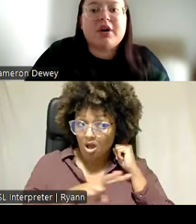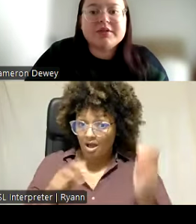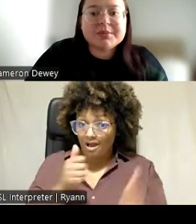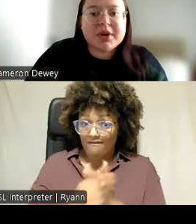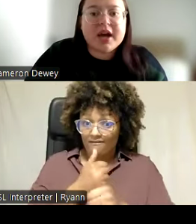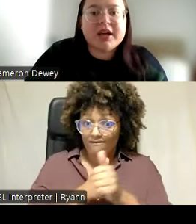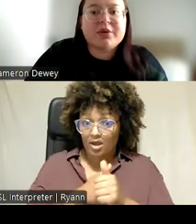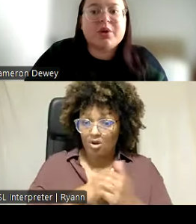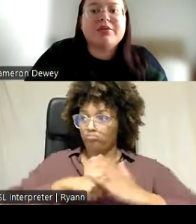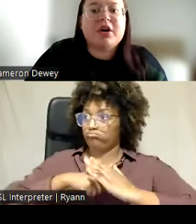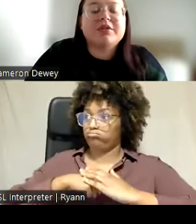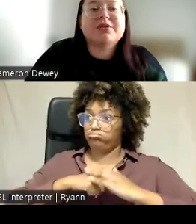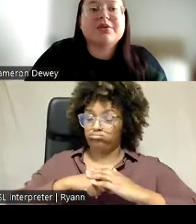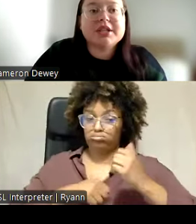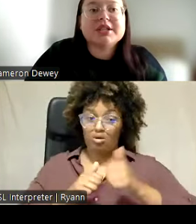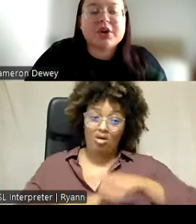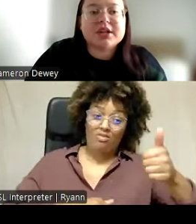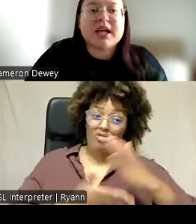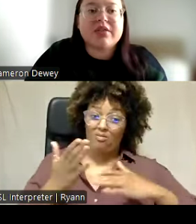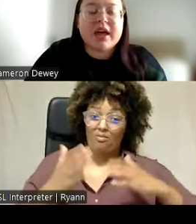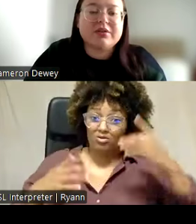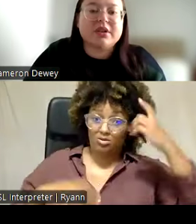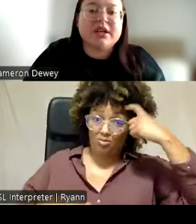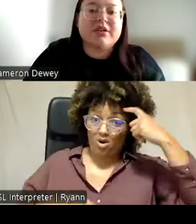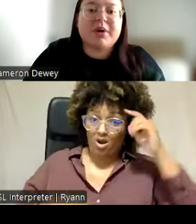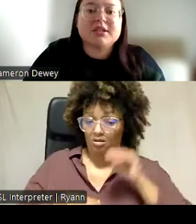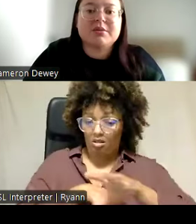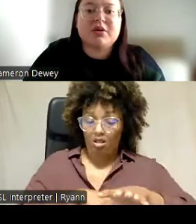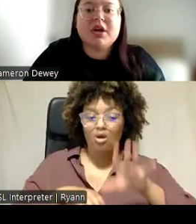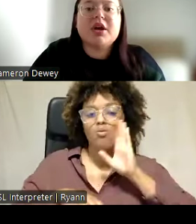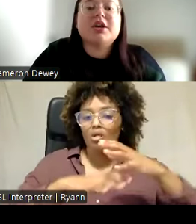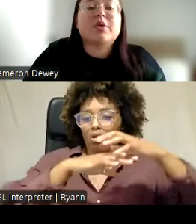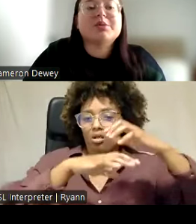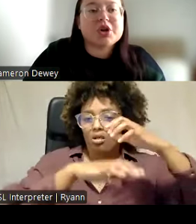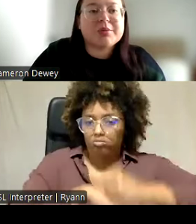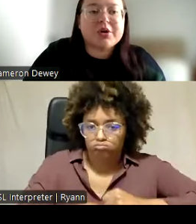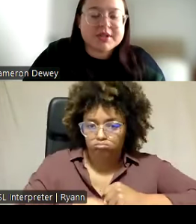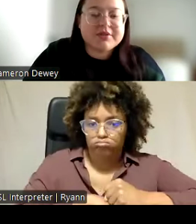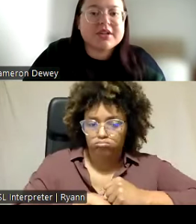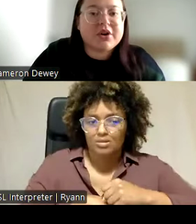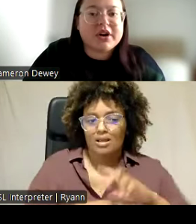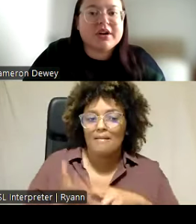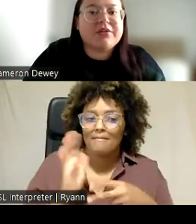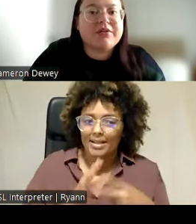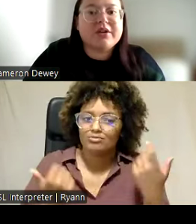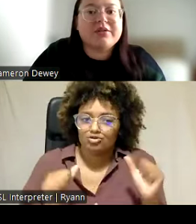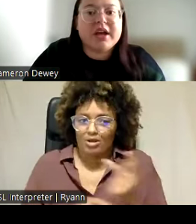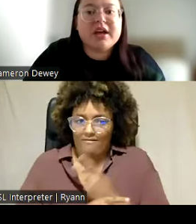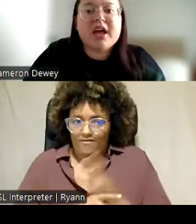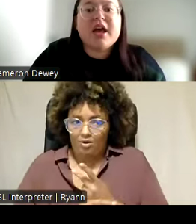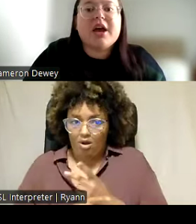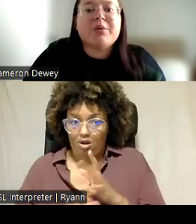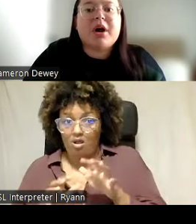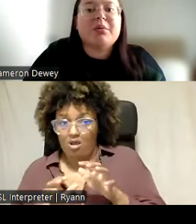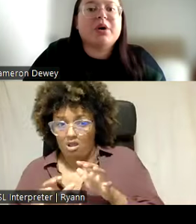We evolved as prey and we evolved to freeze first and then flee if possible. So I'm sure most of us have heard of fight or